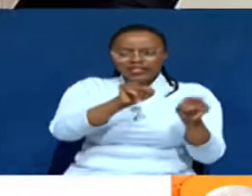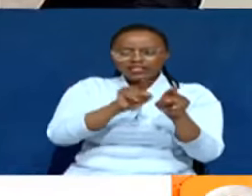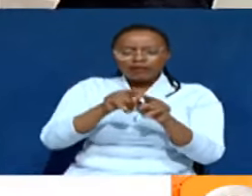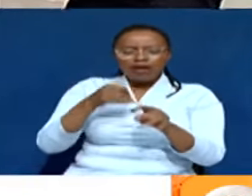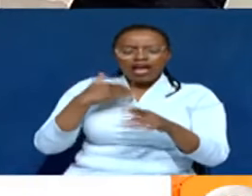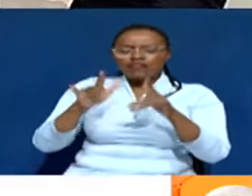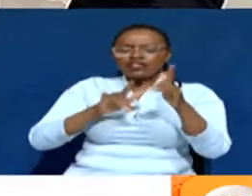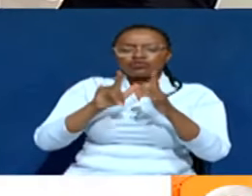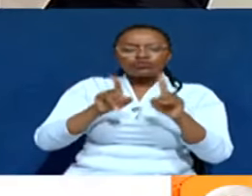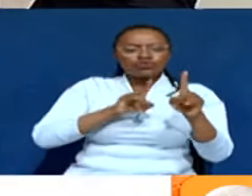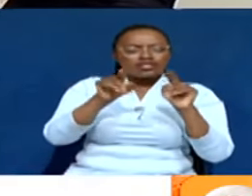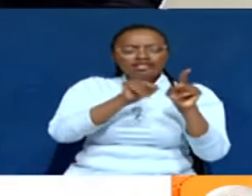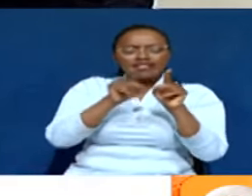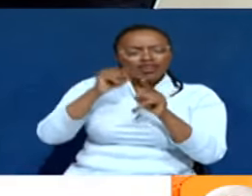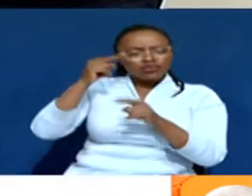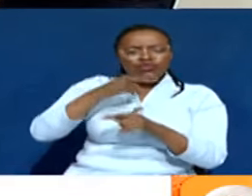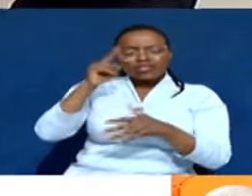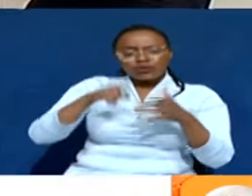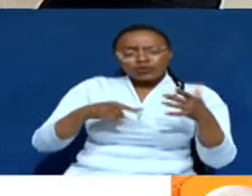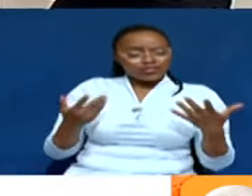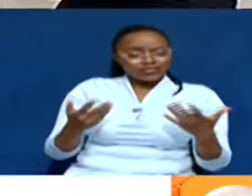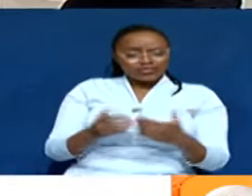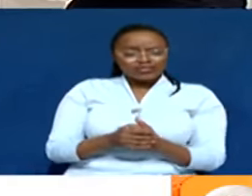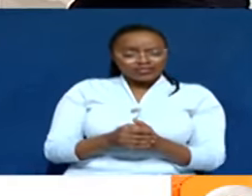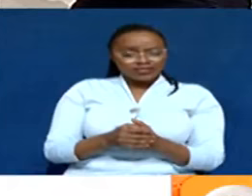travel altogether. But CS, what do you say?